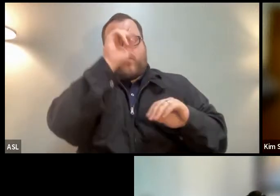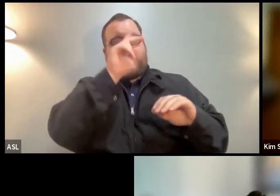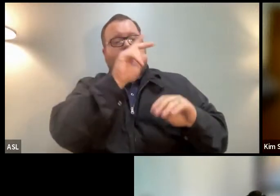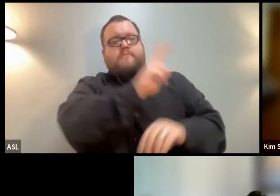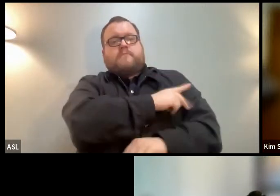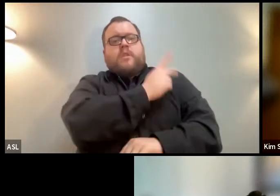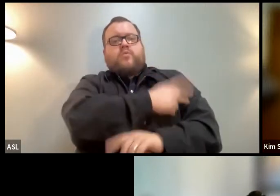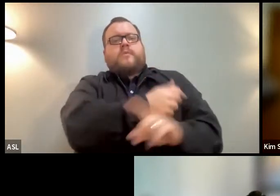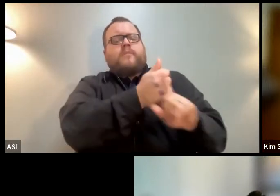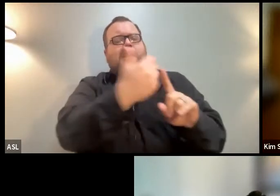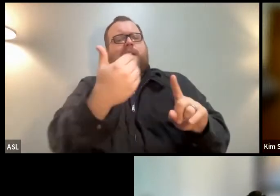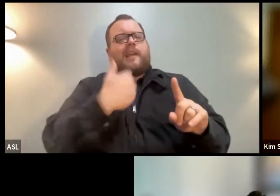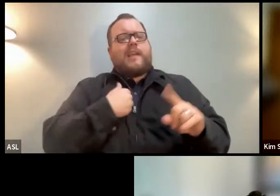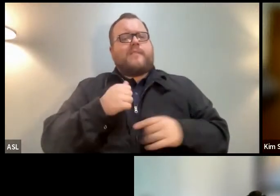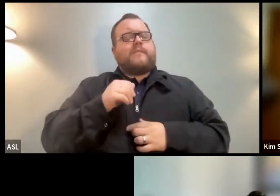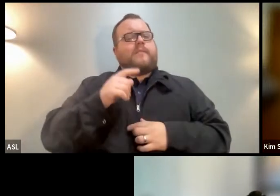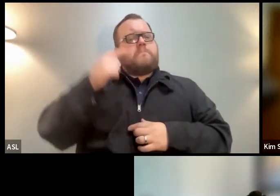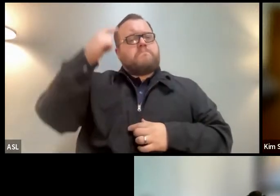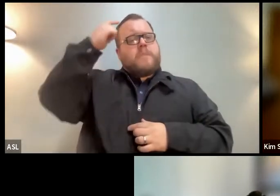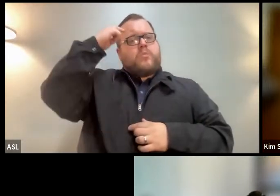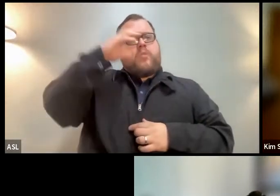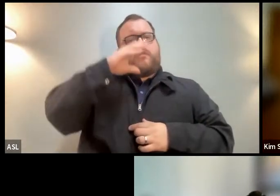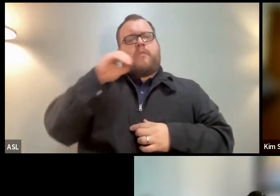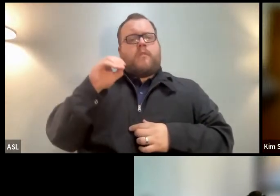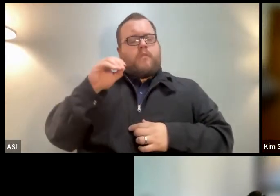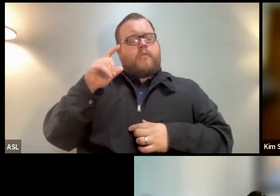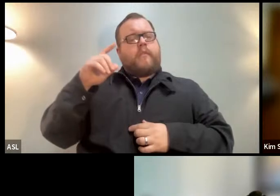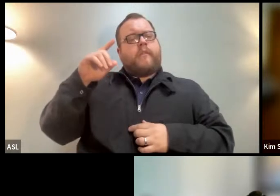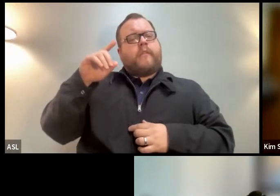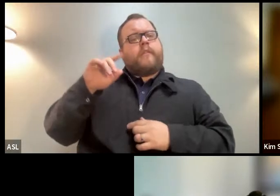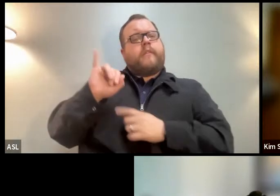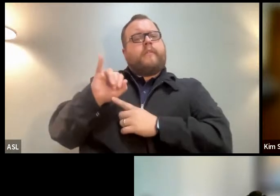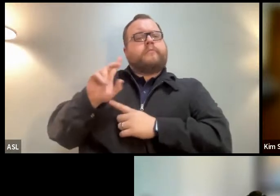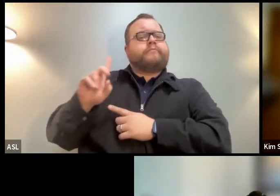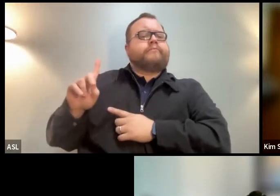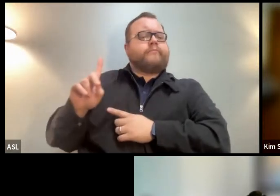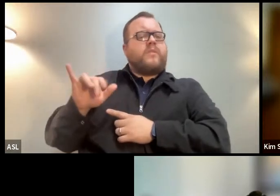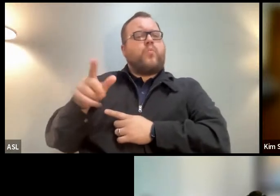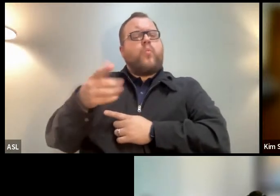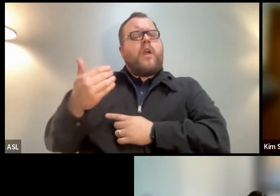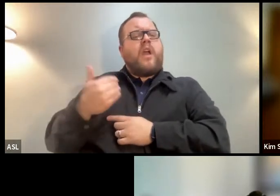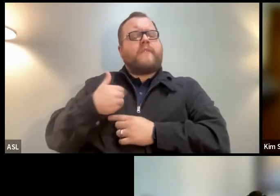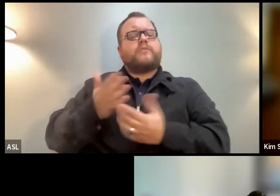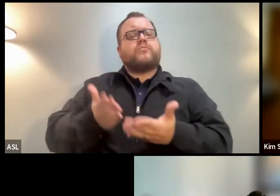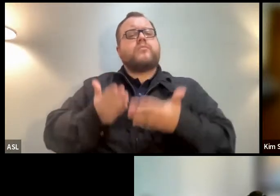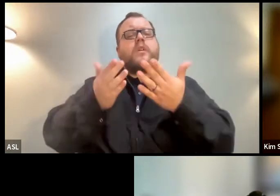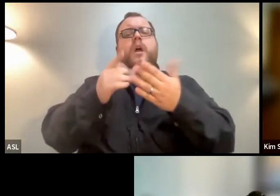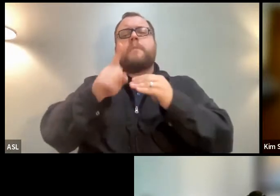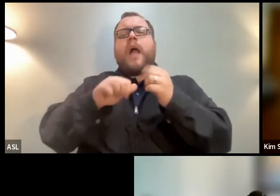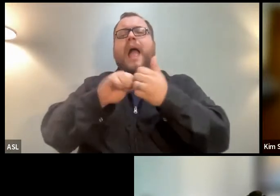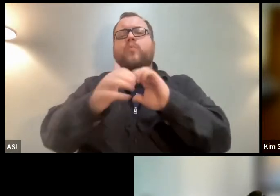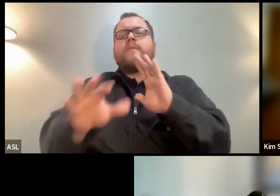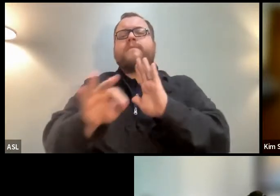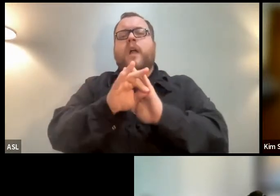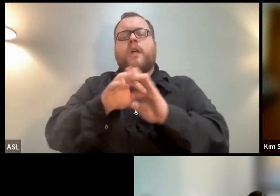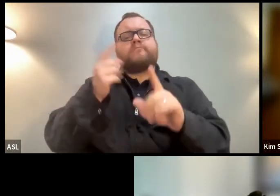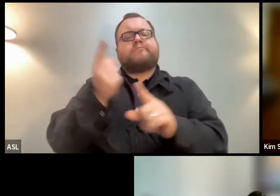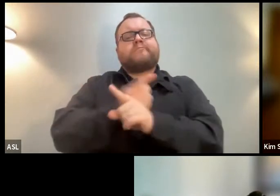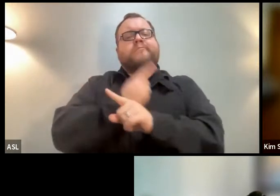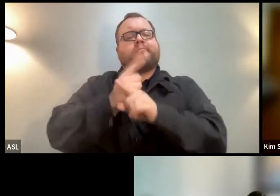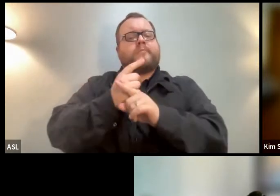developmental disabilities? Do you have any suggestions for how to find providers to work with?